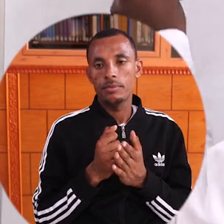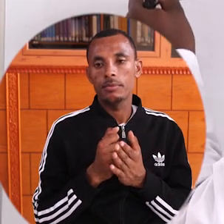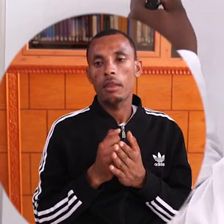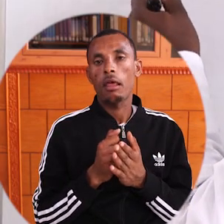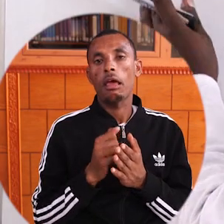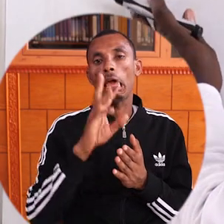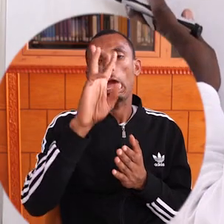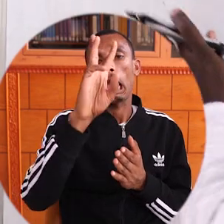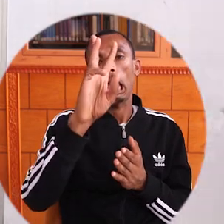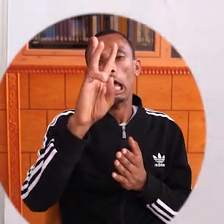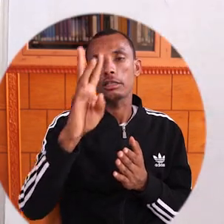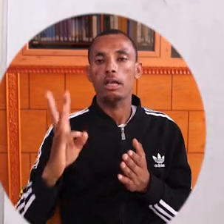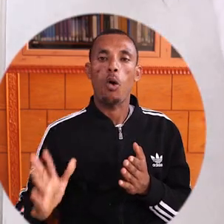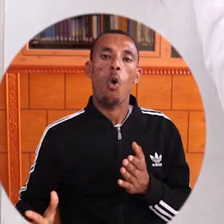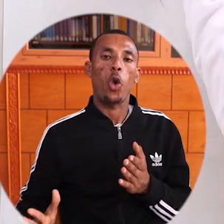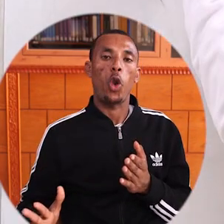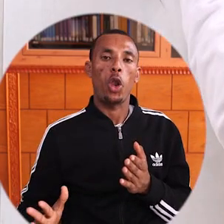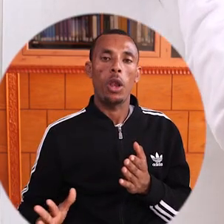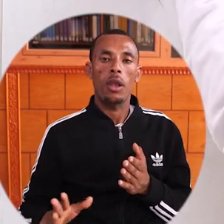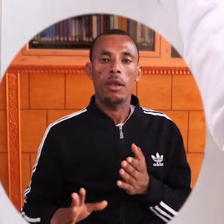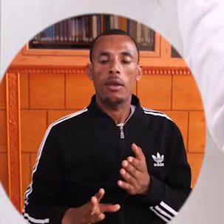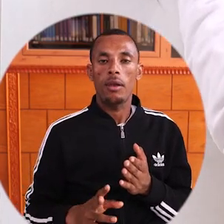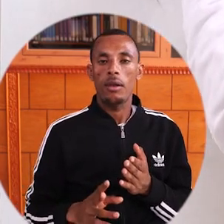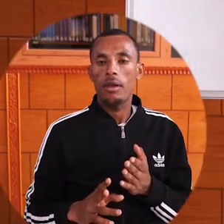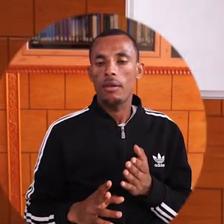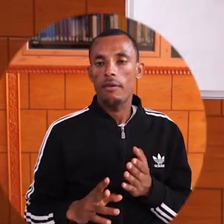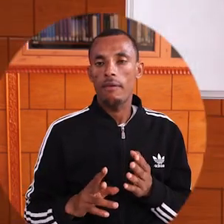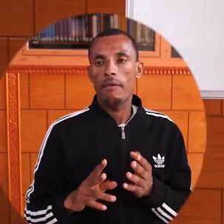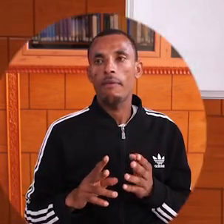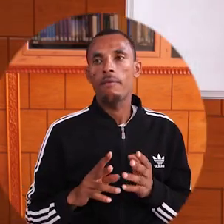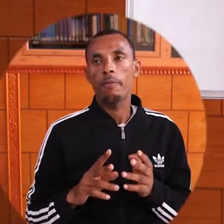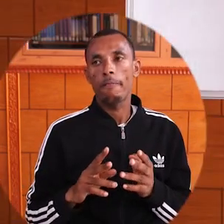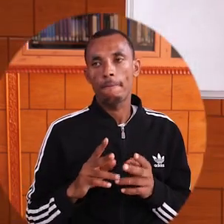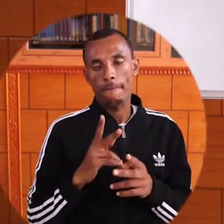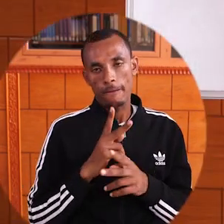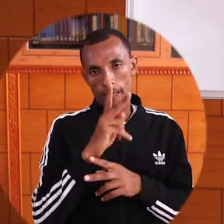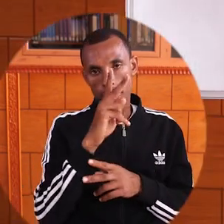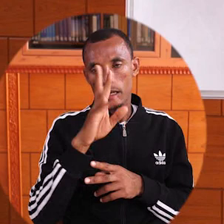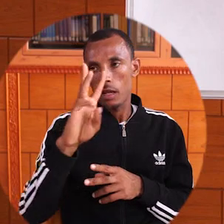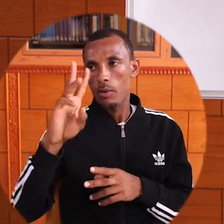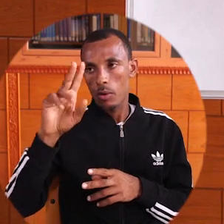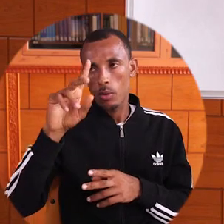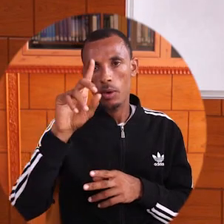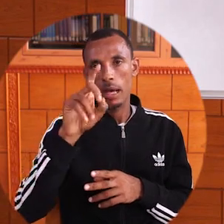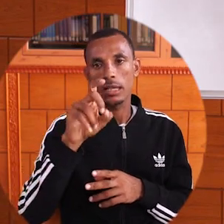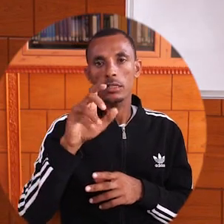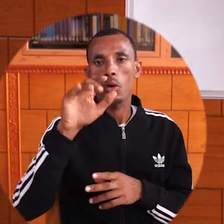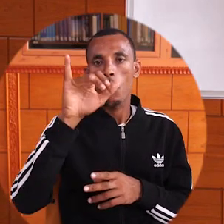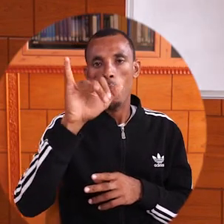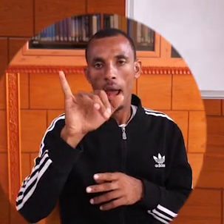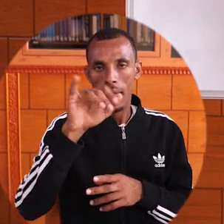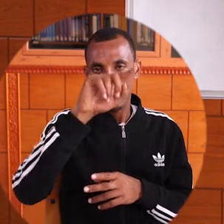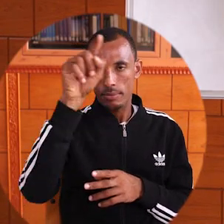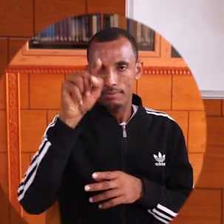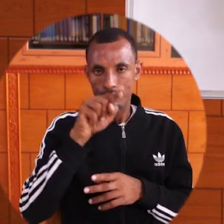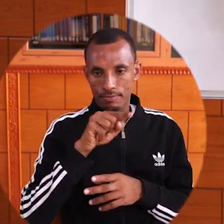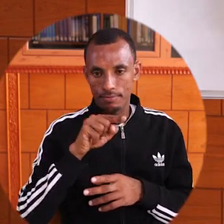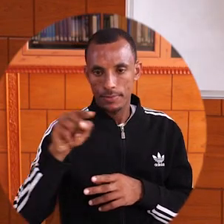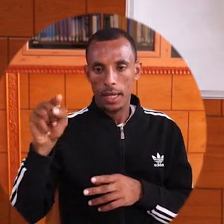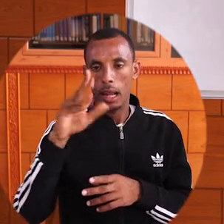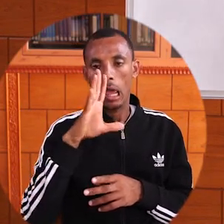hexagon six-sided polygon, vertex W, X, Y, Z,